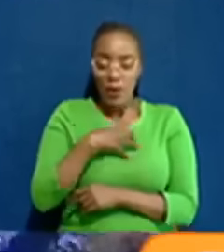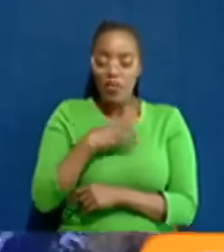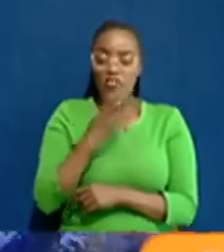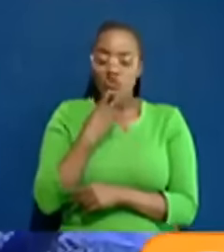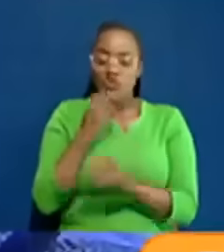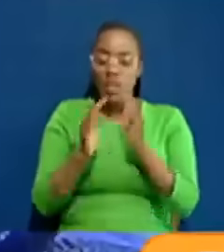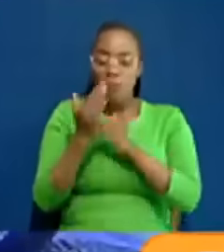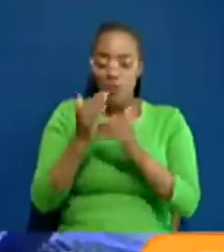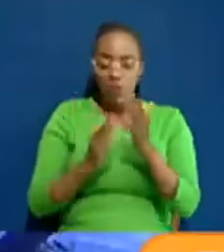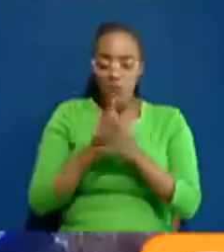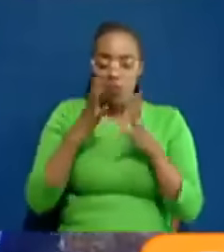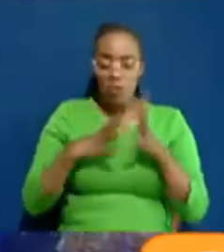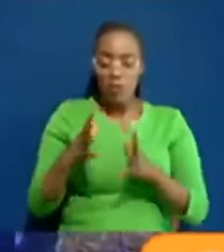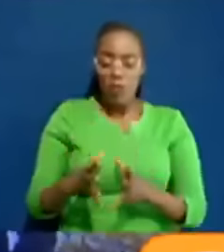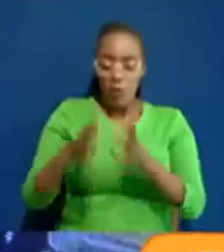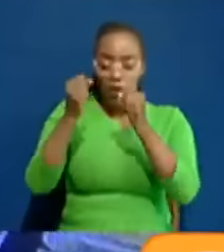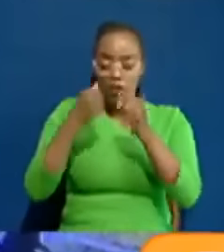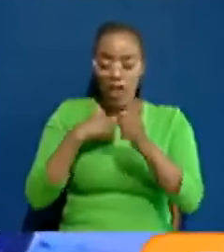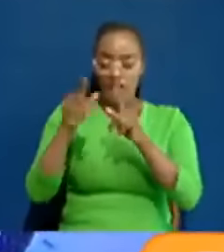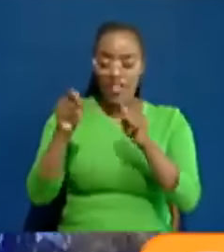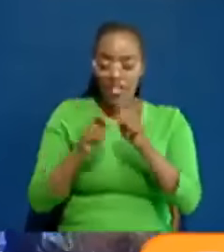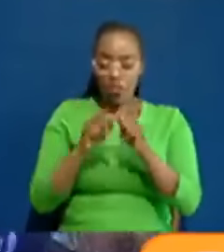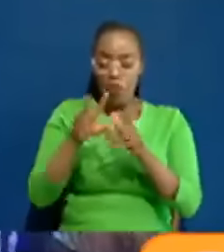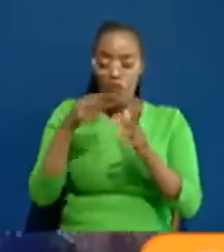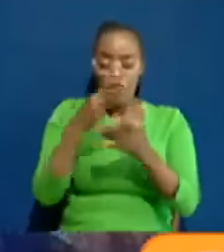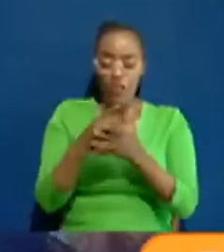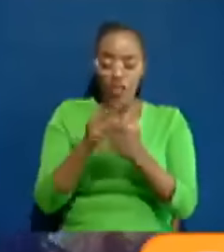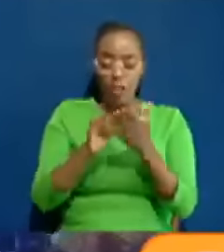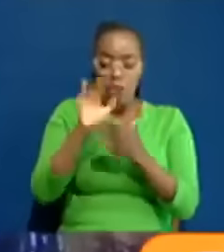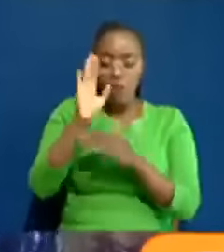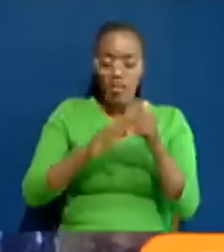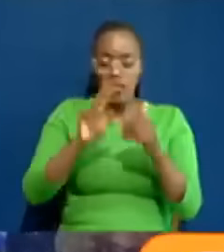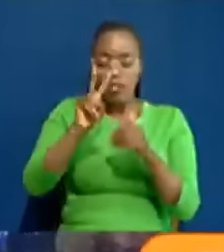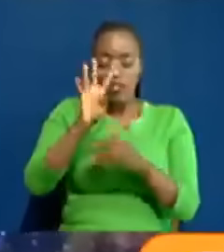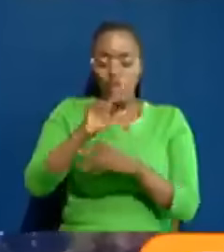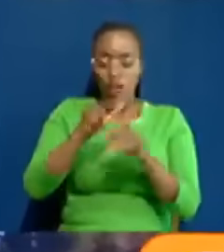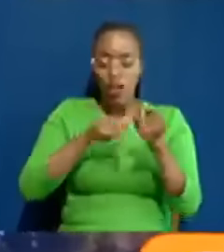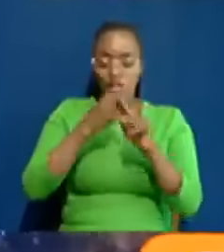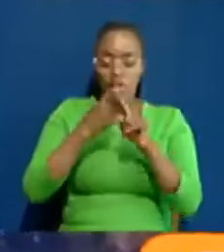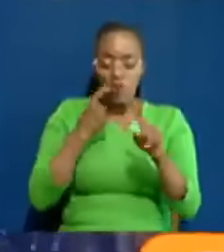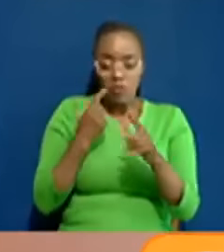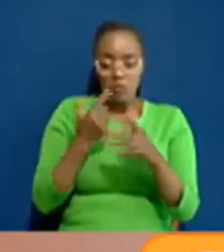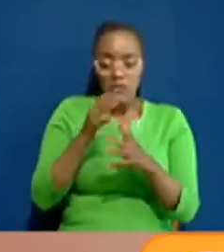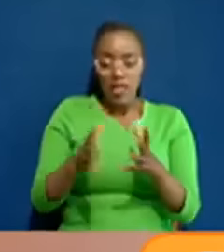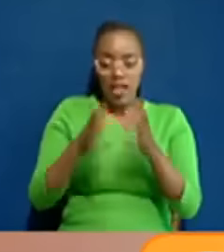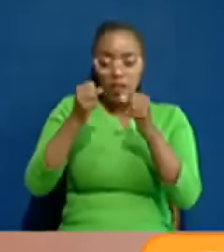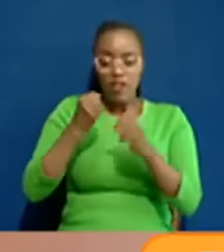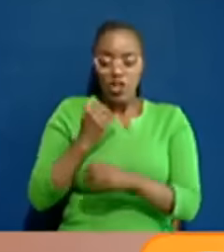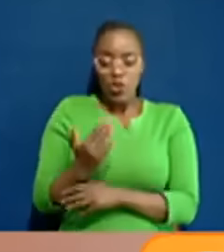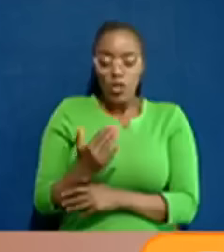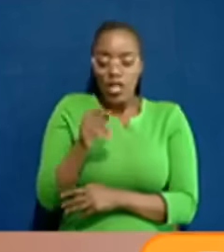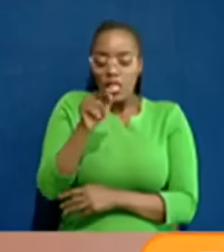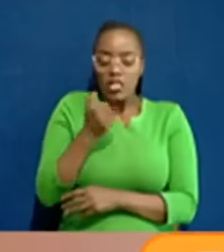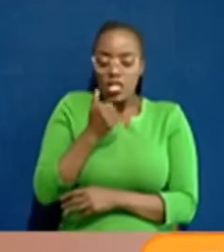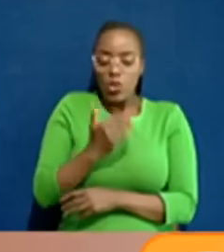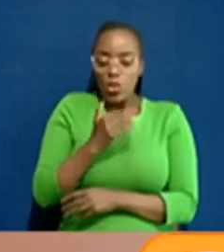his abductors, who left him on the road more than 24 hours after his abduction. The whereabouts of